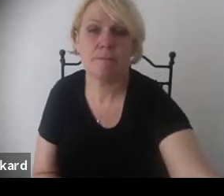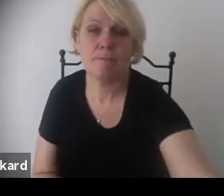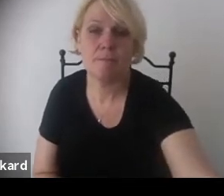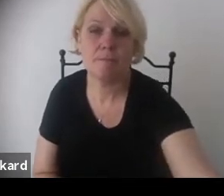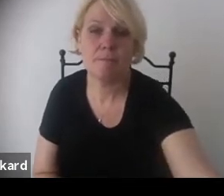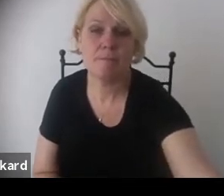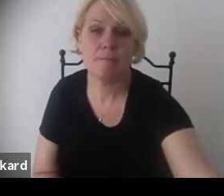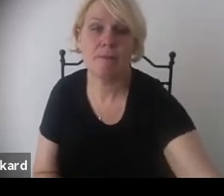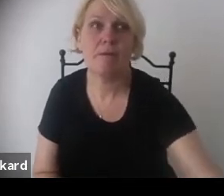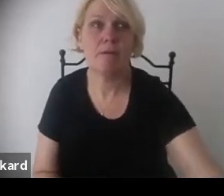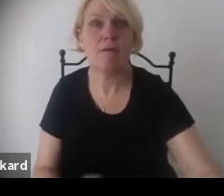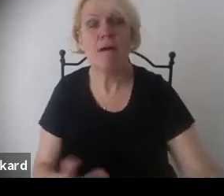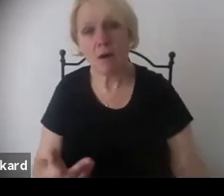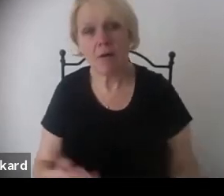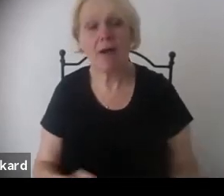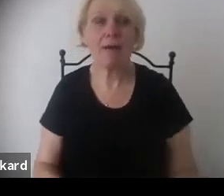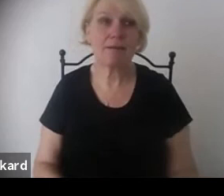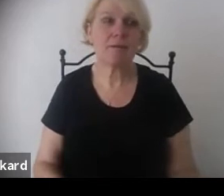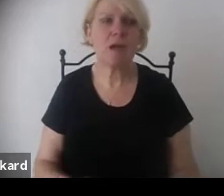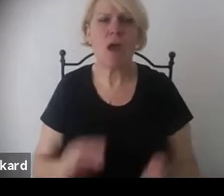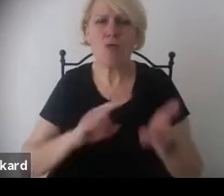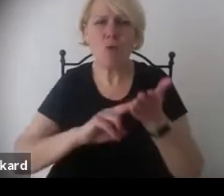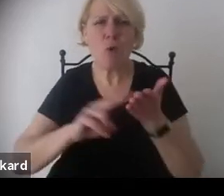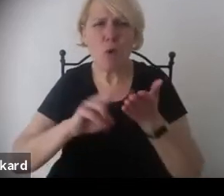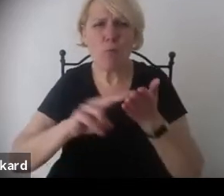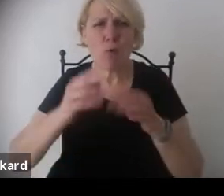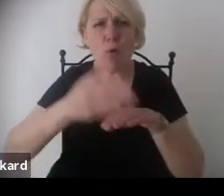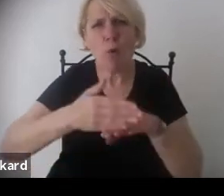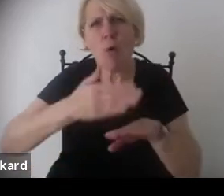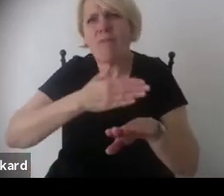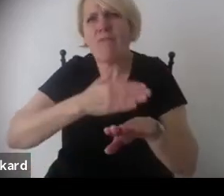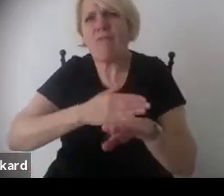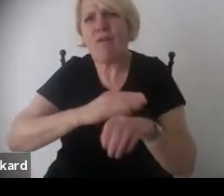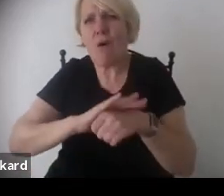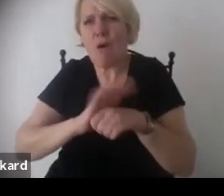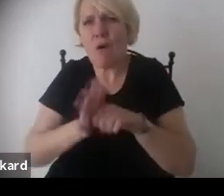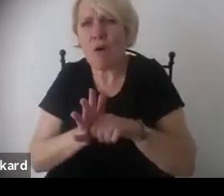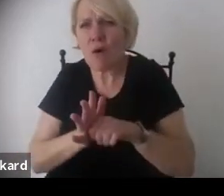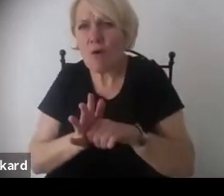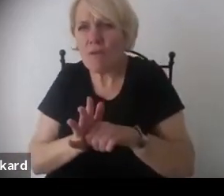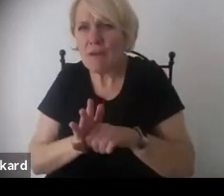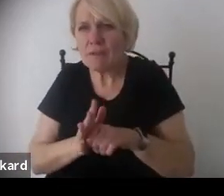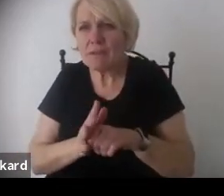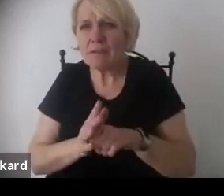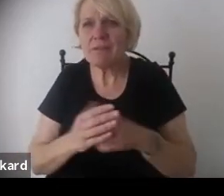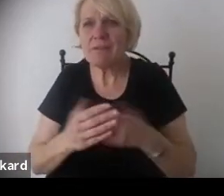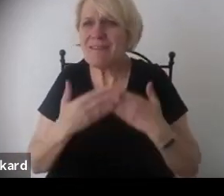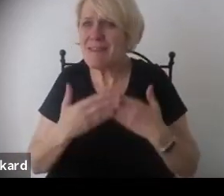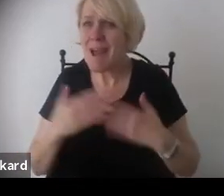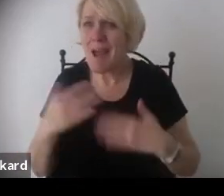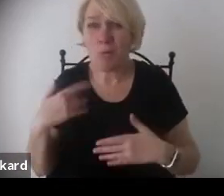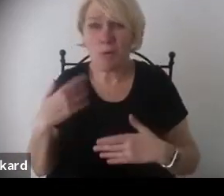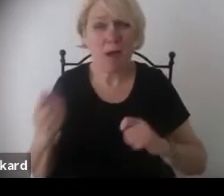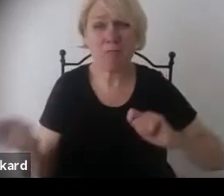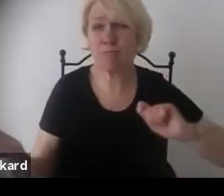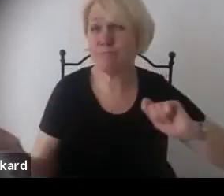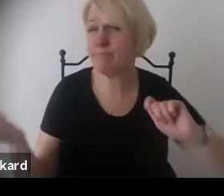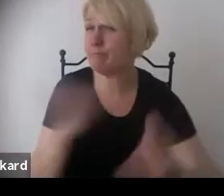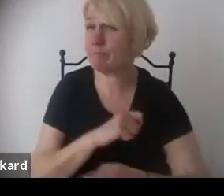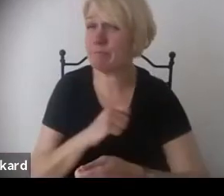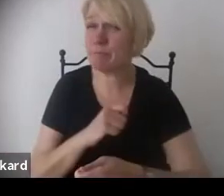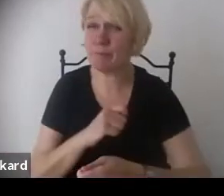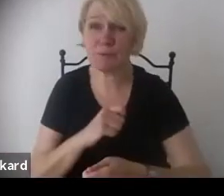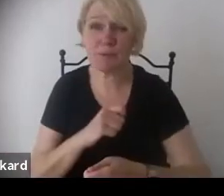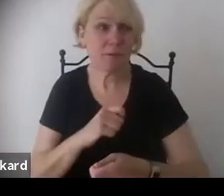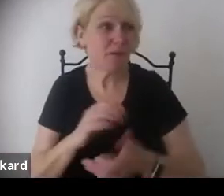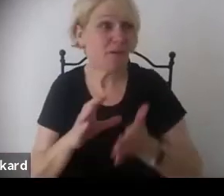now, suddenly, even shopping can suddenly become quite fearful, and everyday life can be quite fearful. So I think it's